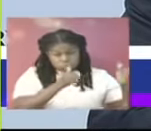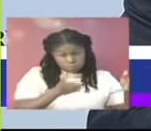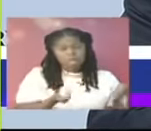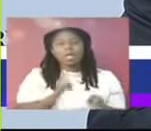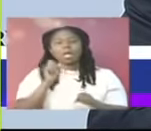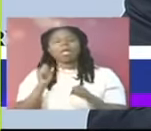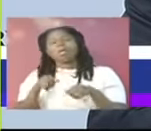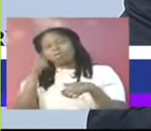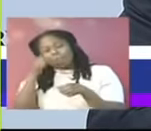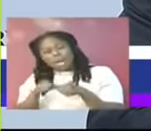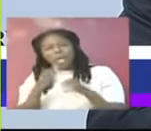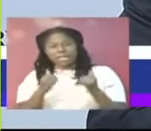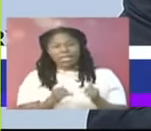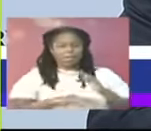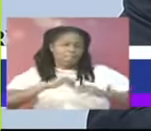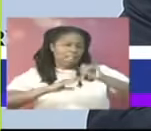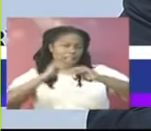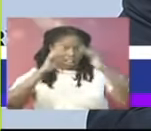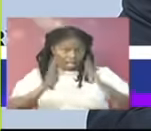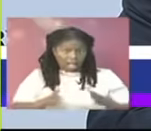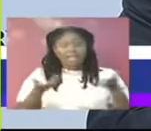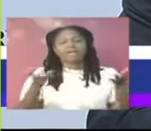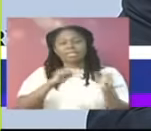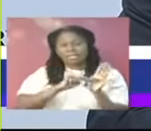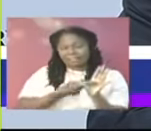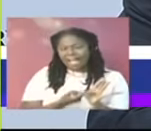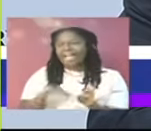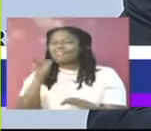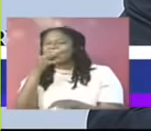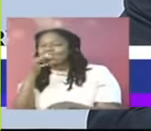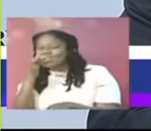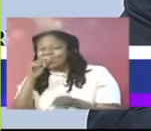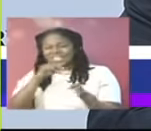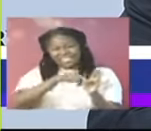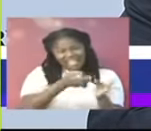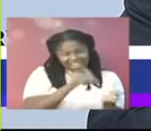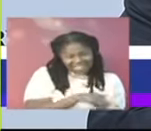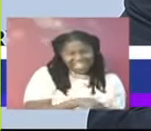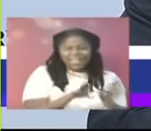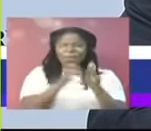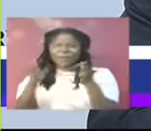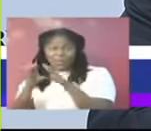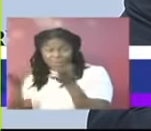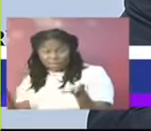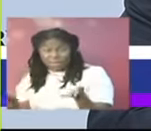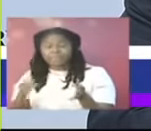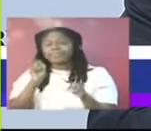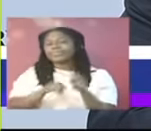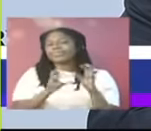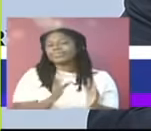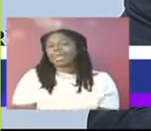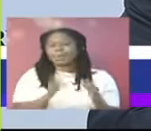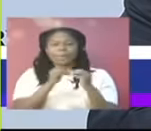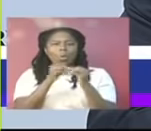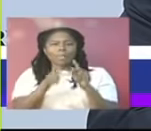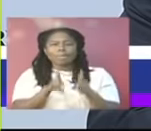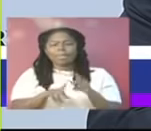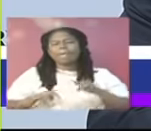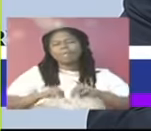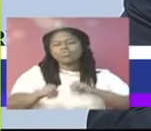construction sector back out, we have the food sector back out, and that in and of itself means a larger volume